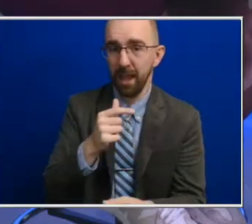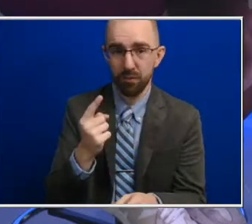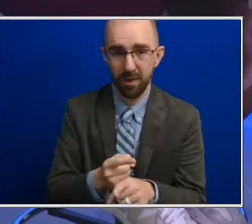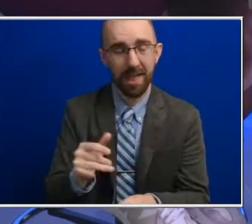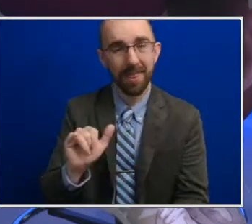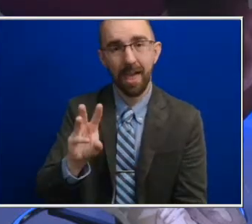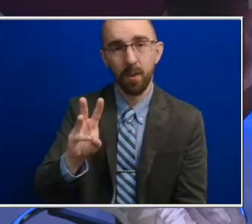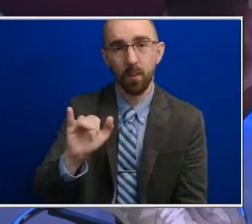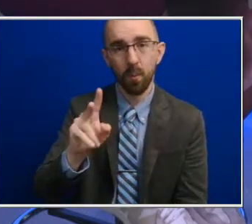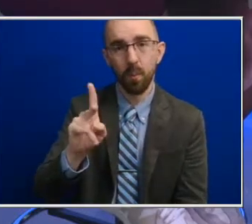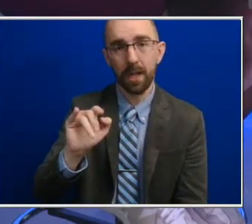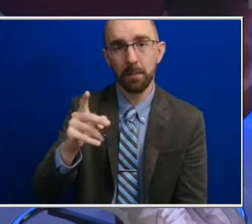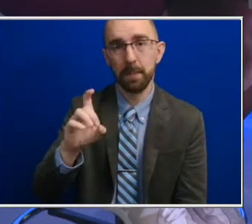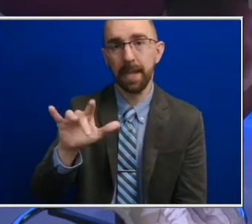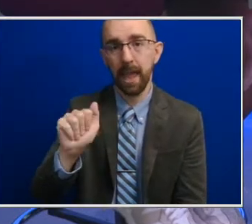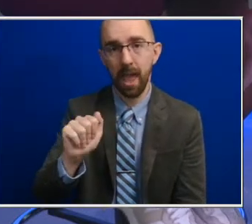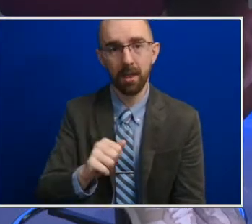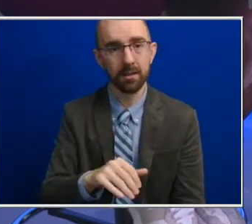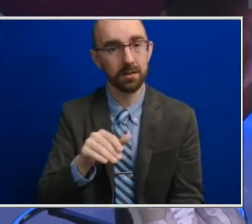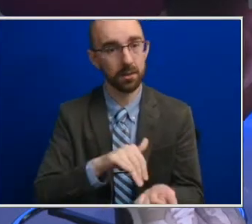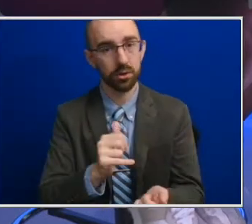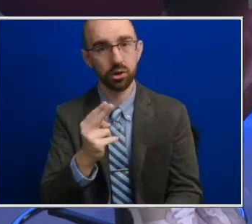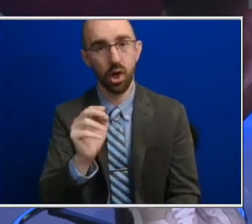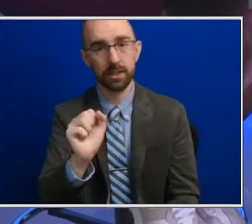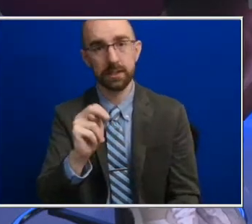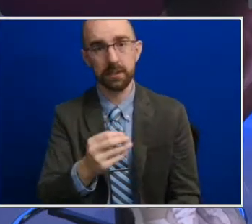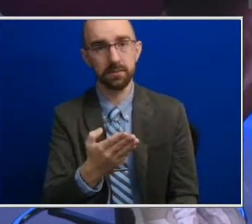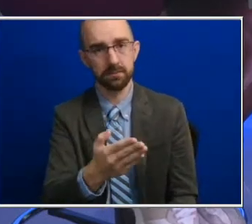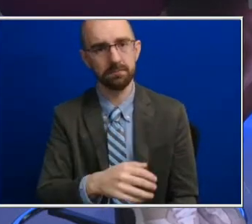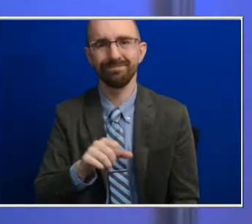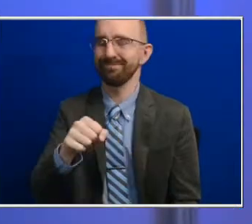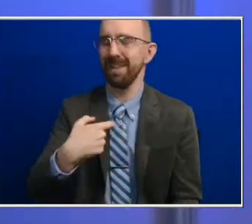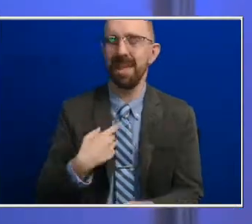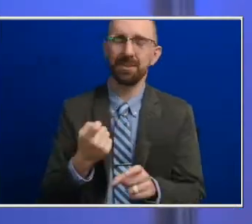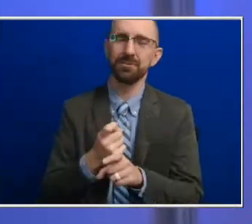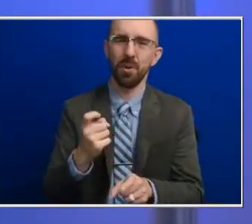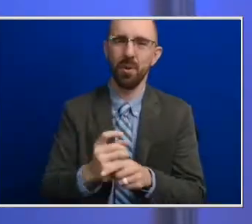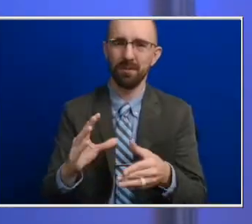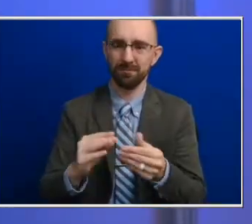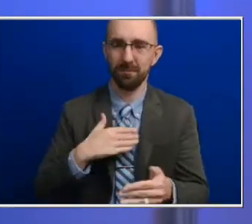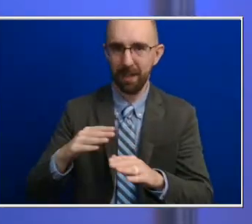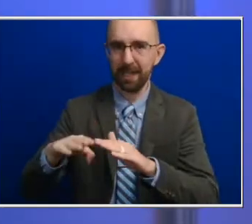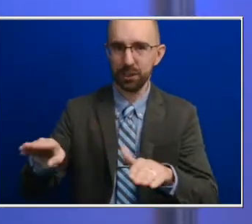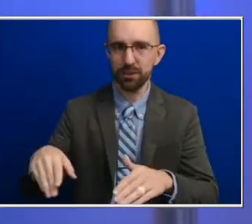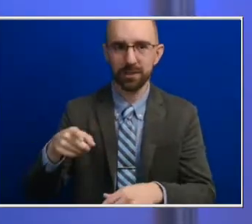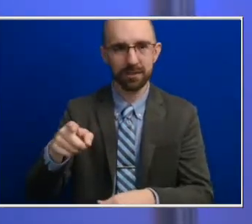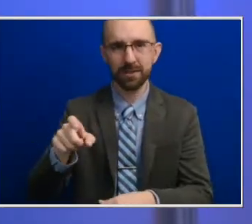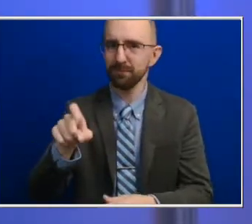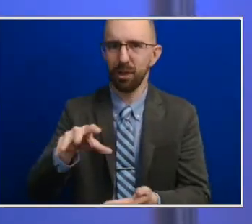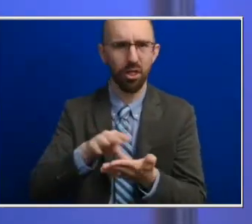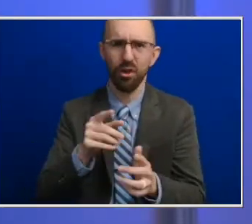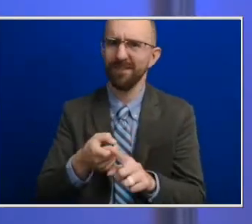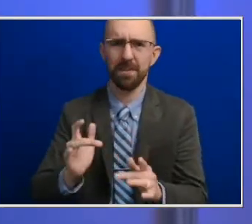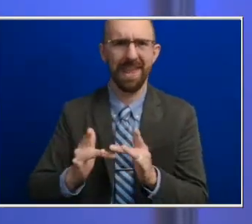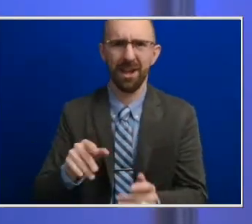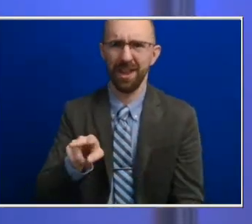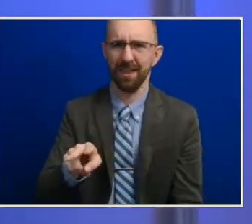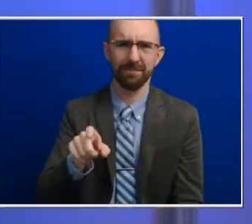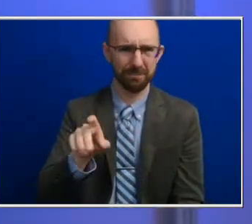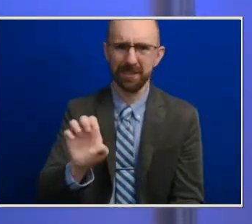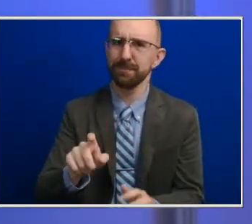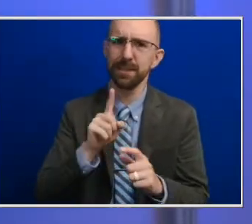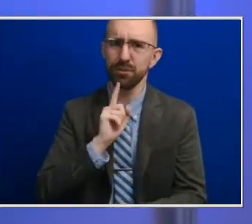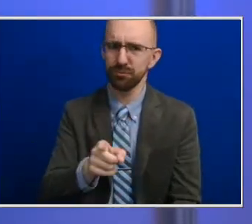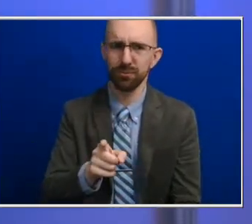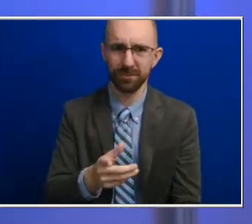Dr. Johnson? Yeah. I jokingly say to my own children, you must have learned that from the internet, so it must be true. And we have